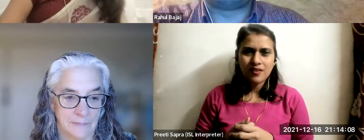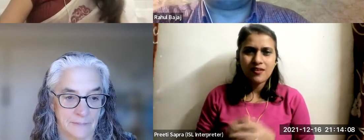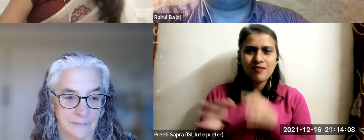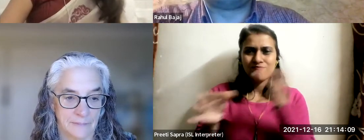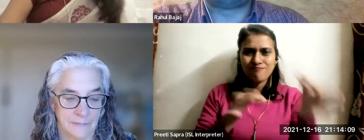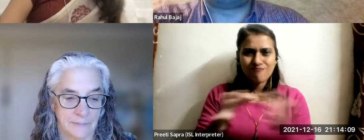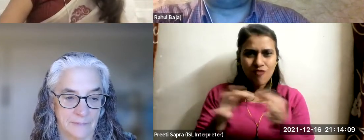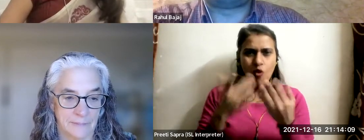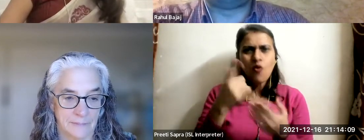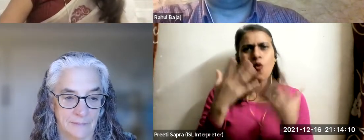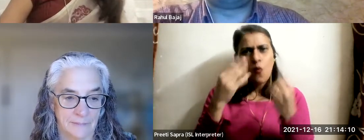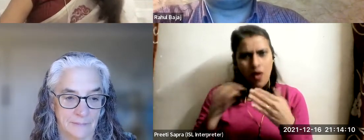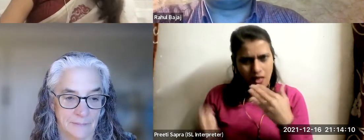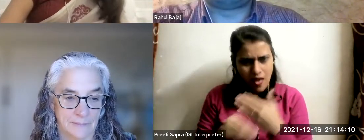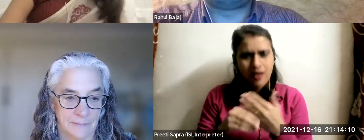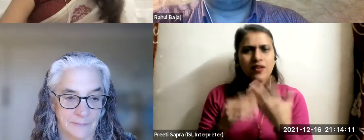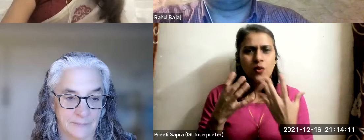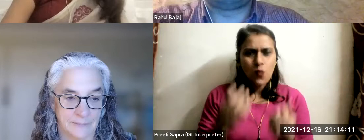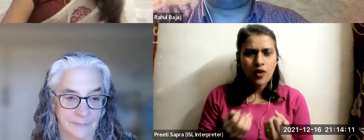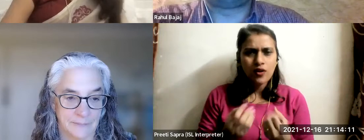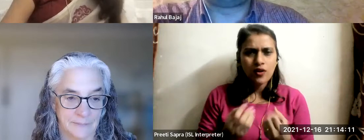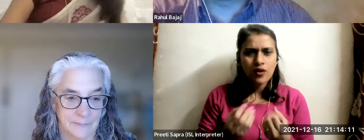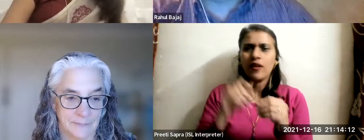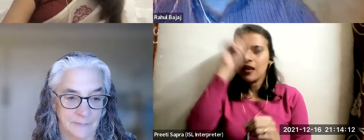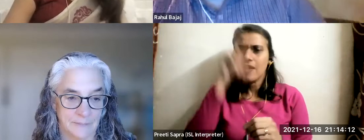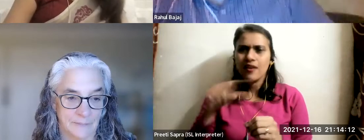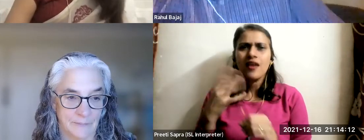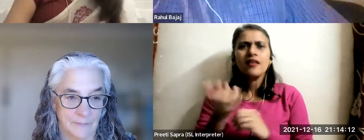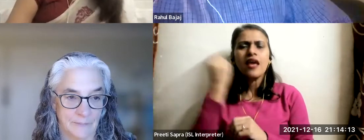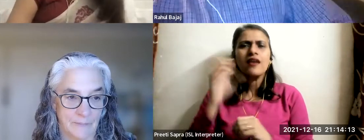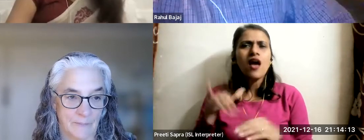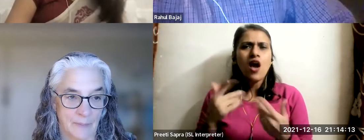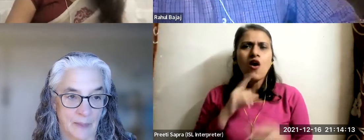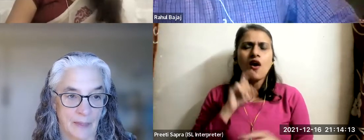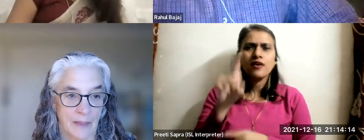and viewers where they might be able to get it in India in particular?